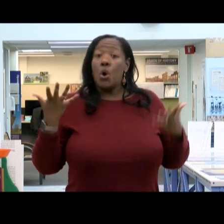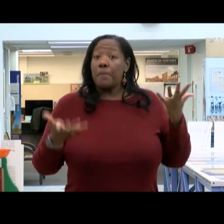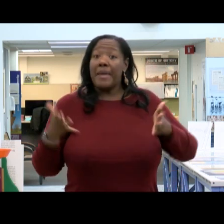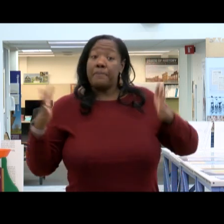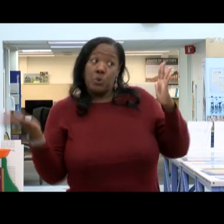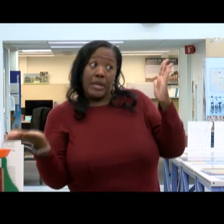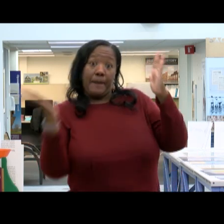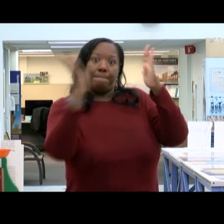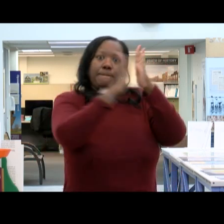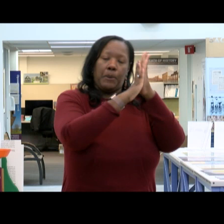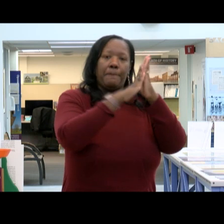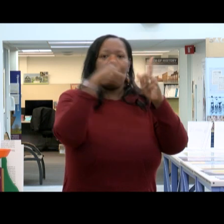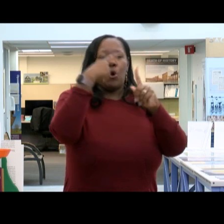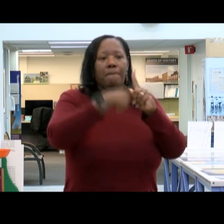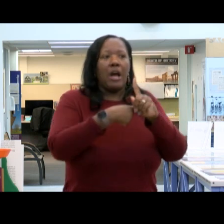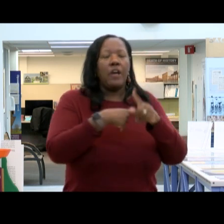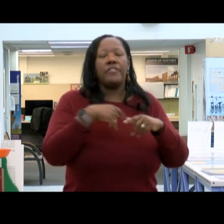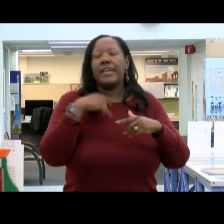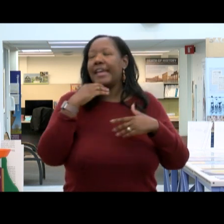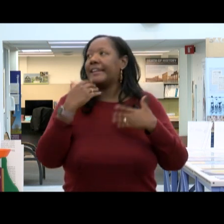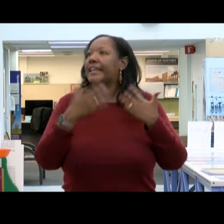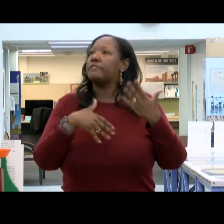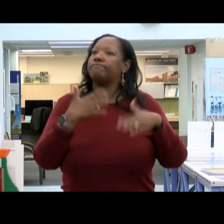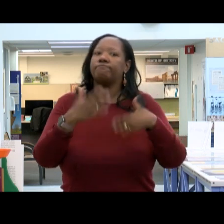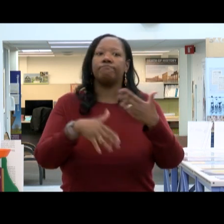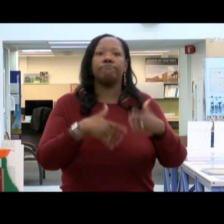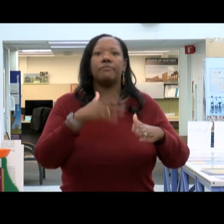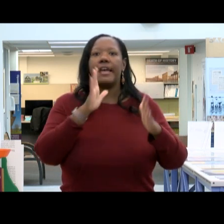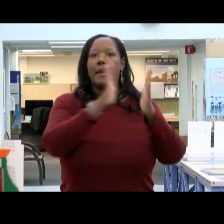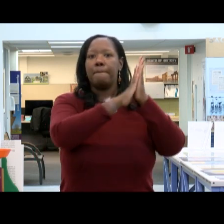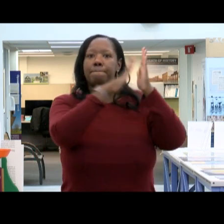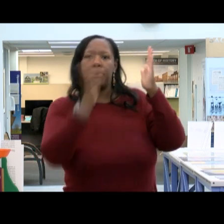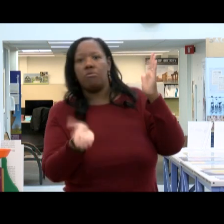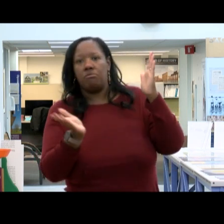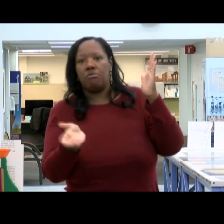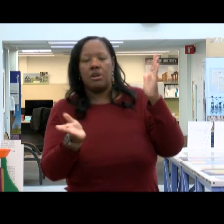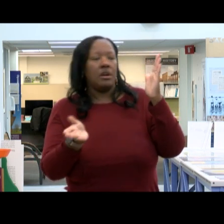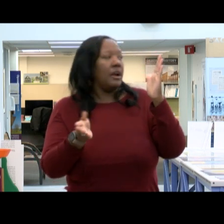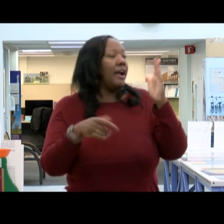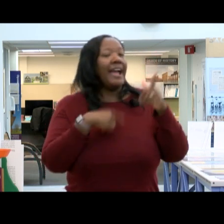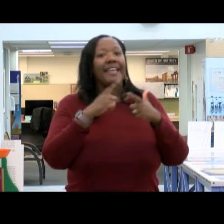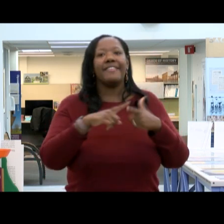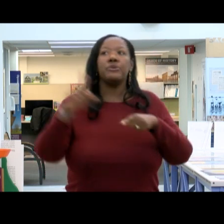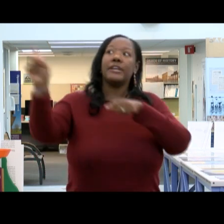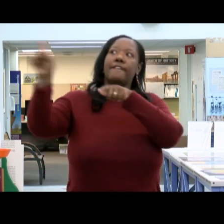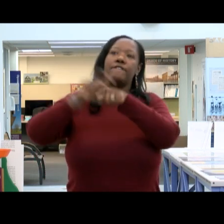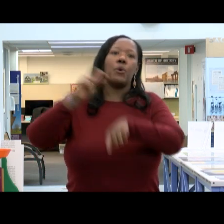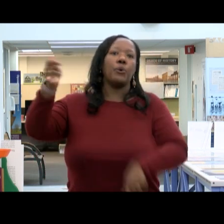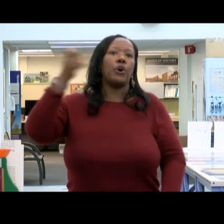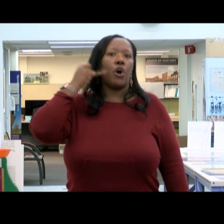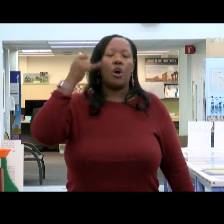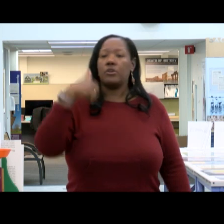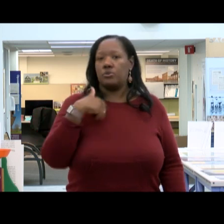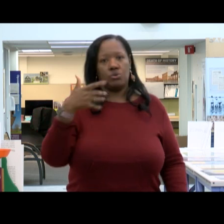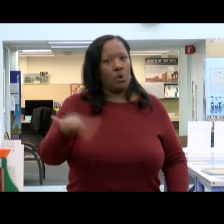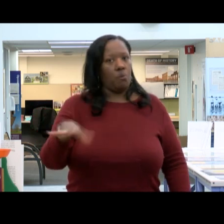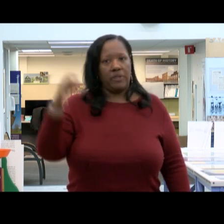later, the mural's on the floor, right? It just has that, and then you get a phone call that you don't want to